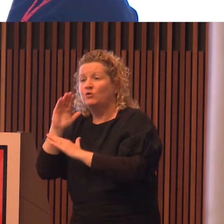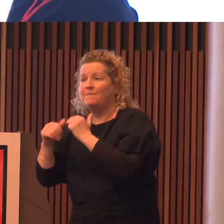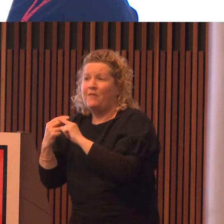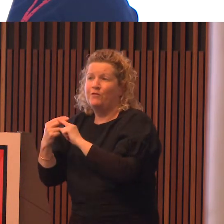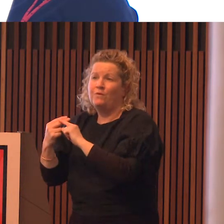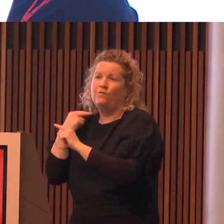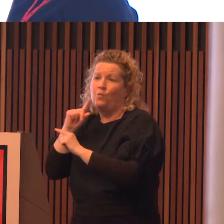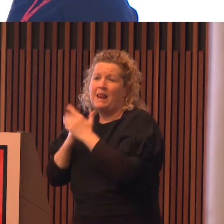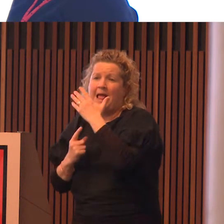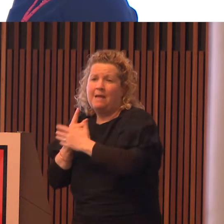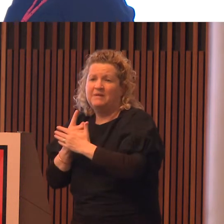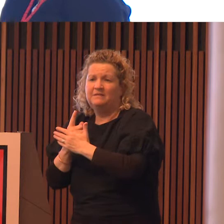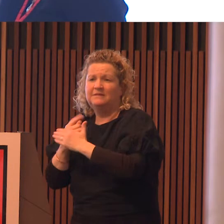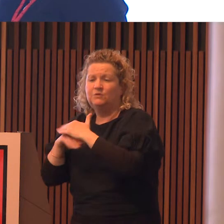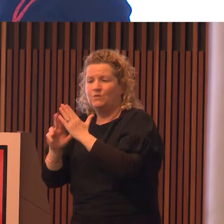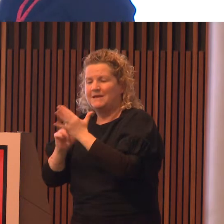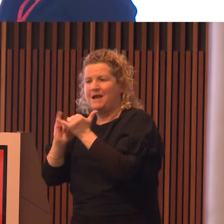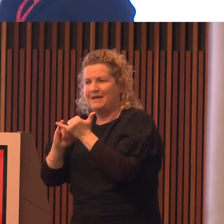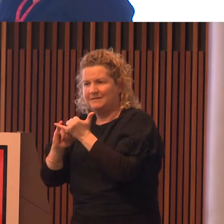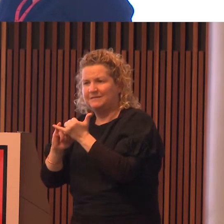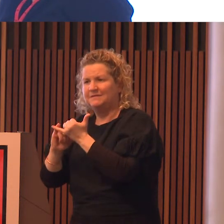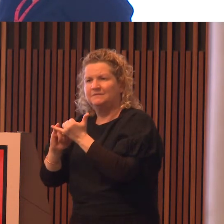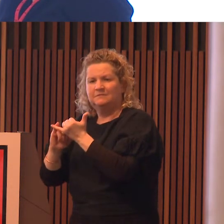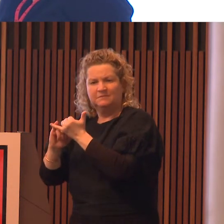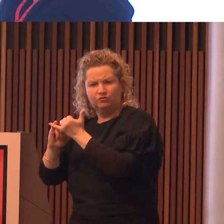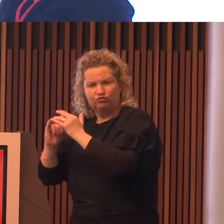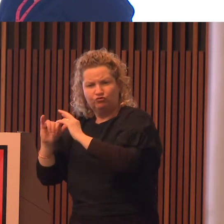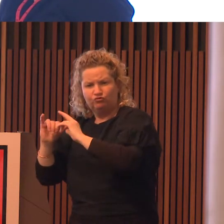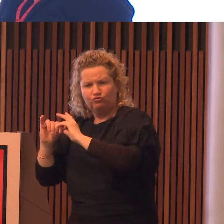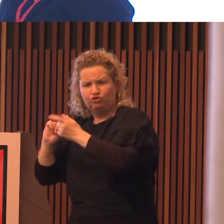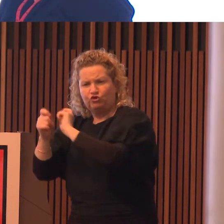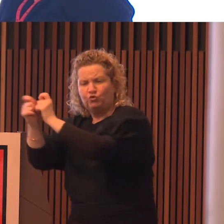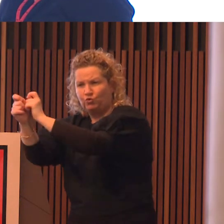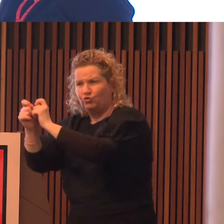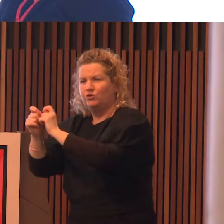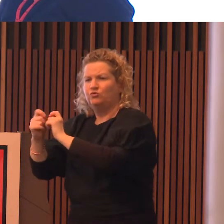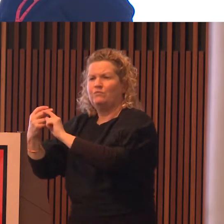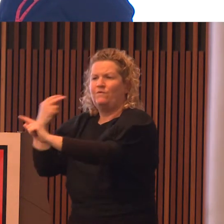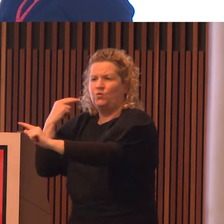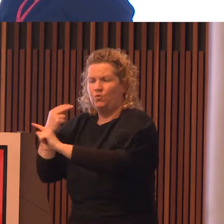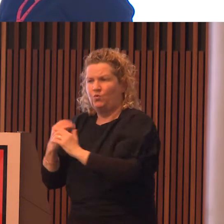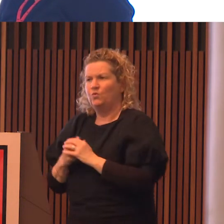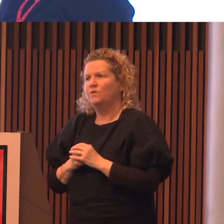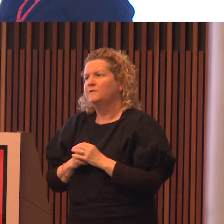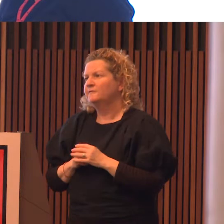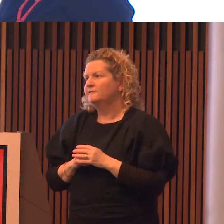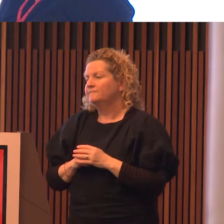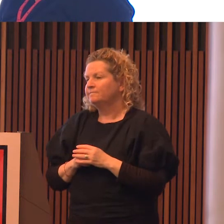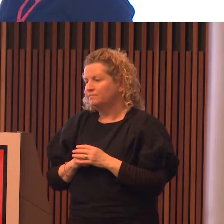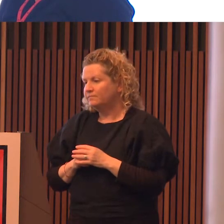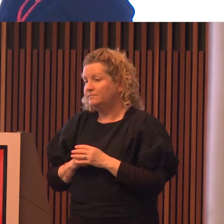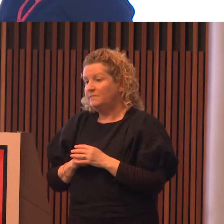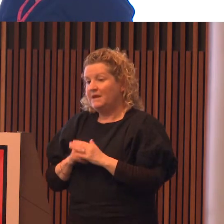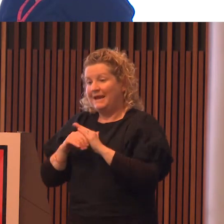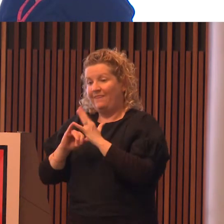the NDIS legislation, the Tune review, and we'll be hearing lots more about that in the next few months. But there's actually a bill in the Senate at